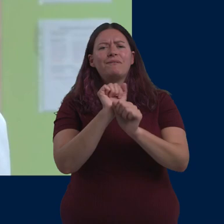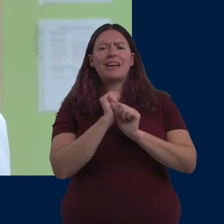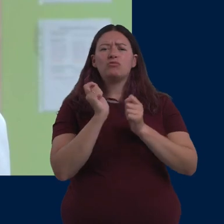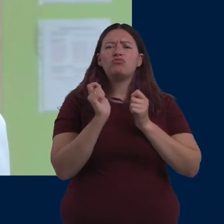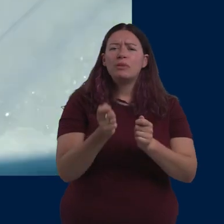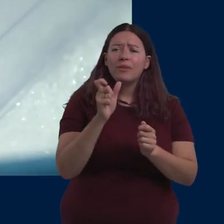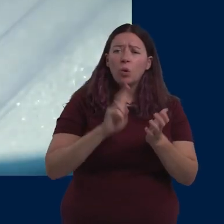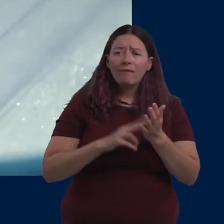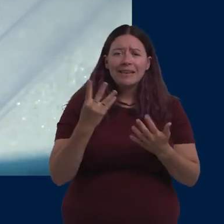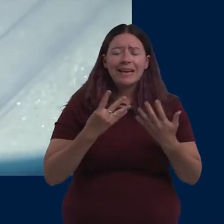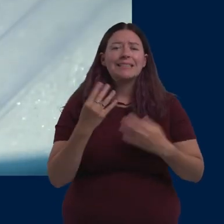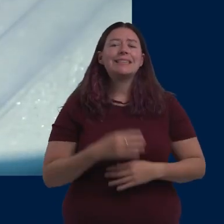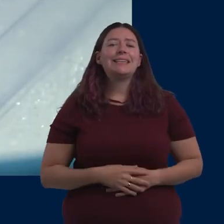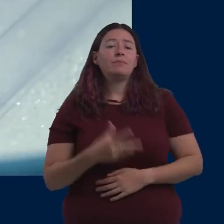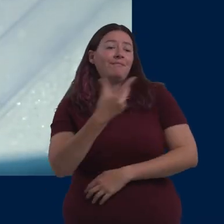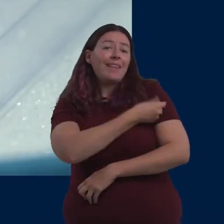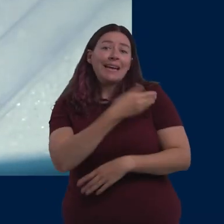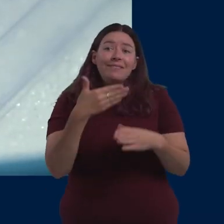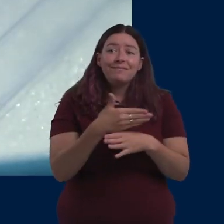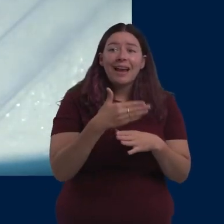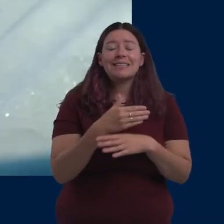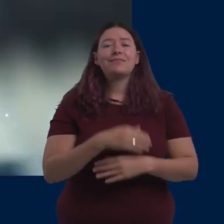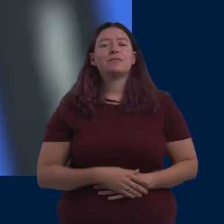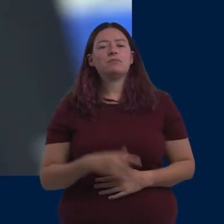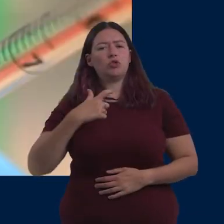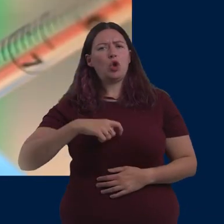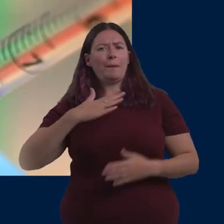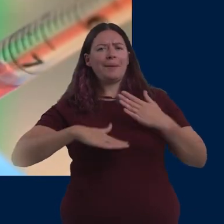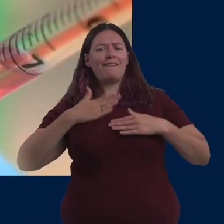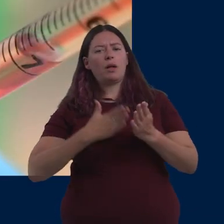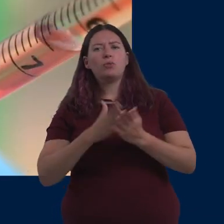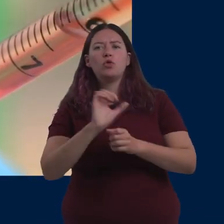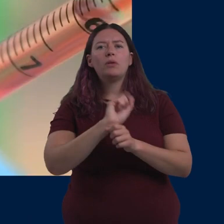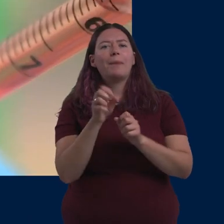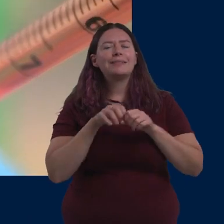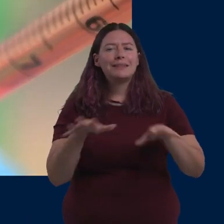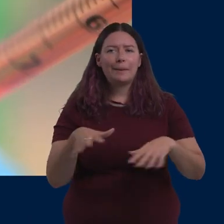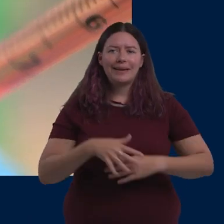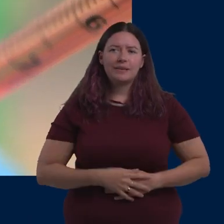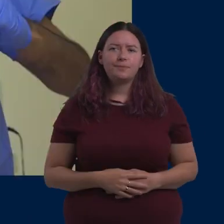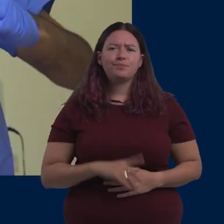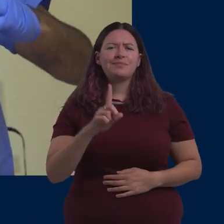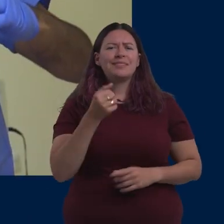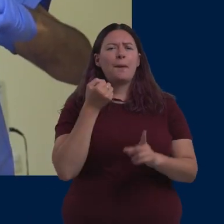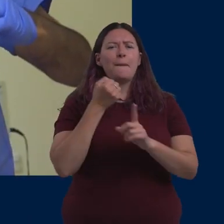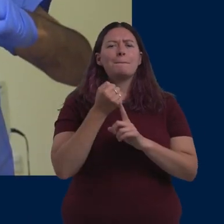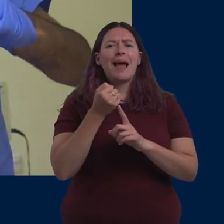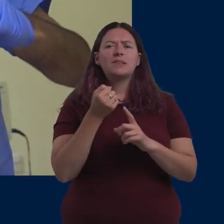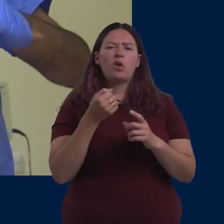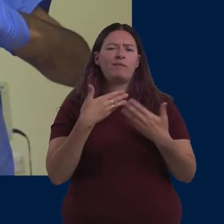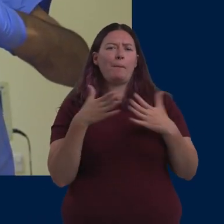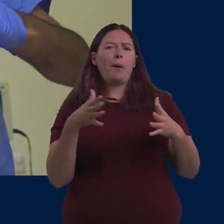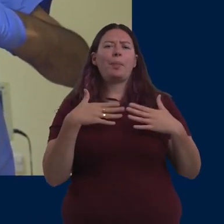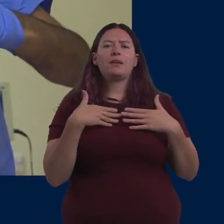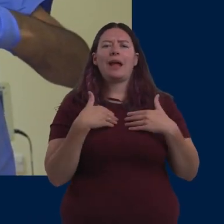the prevention and treatment of COVID-19, vaccine effectiveness, human behaviour during the pandemic, and the impact